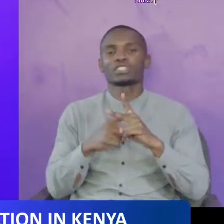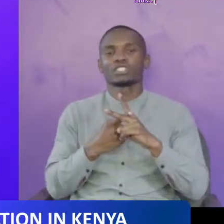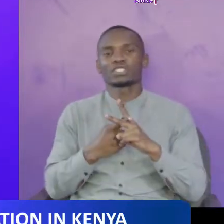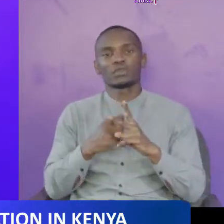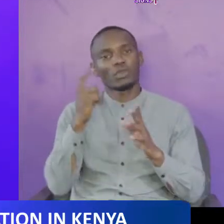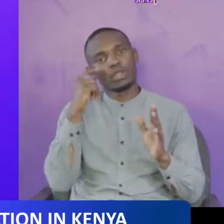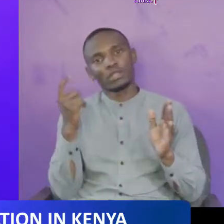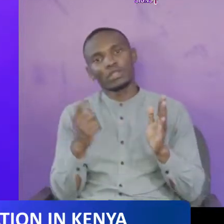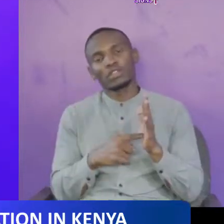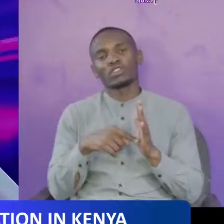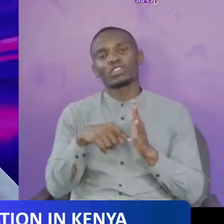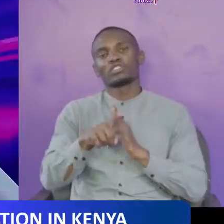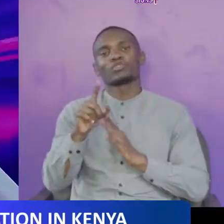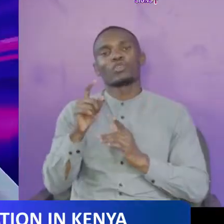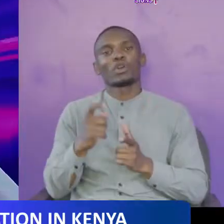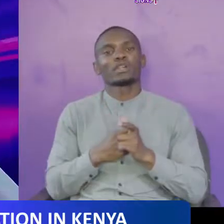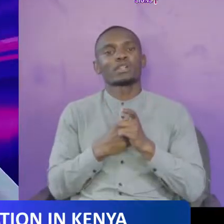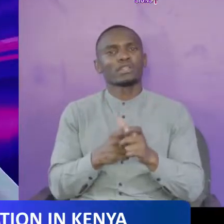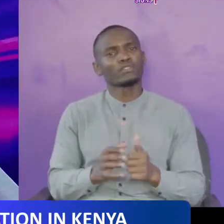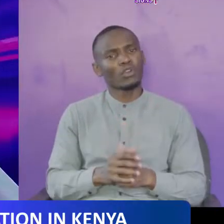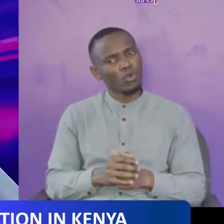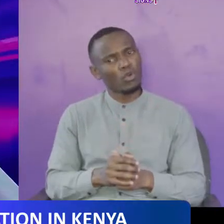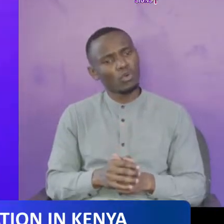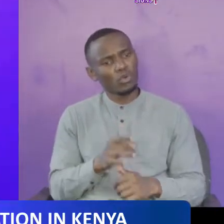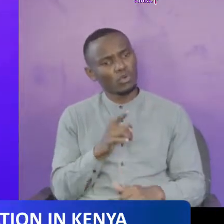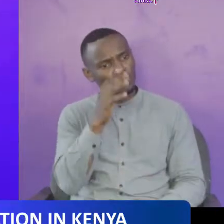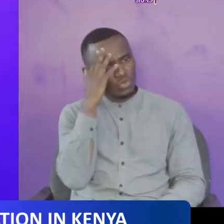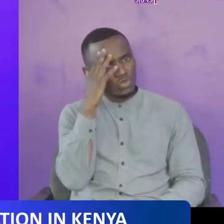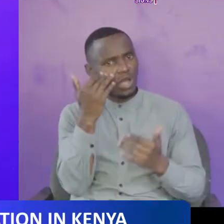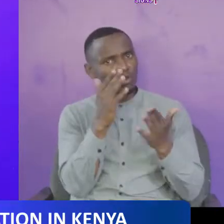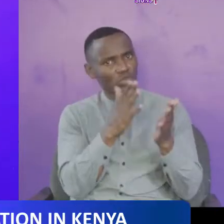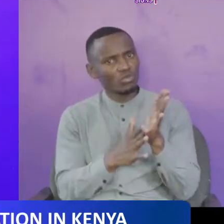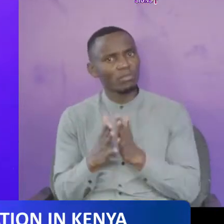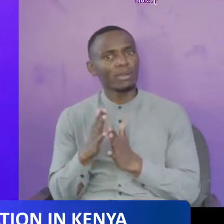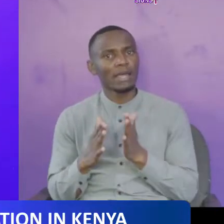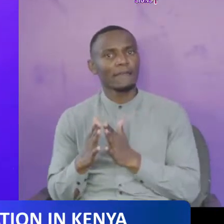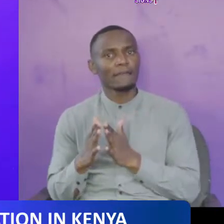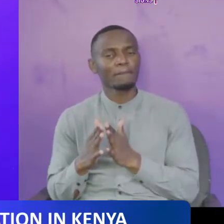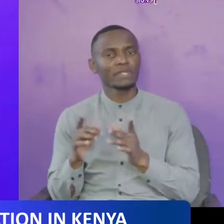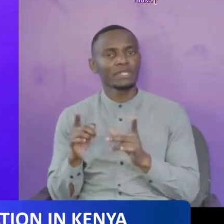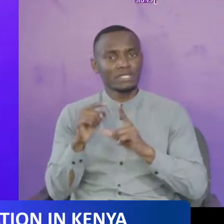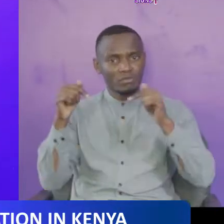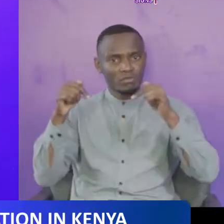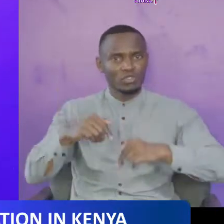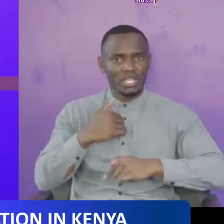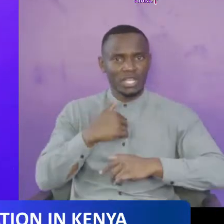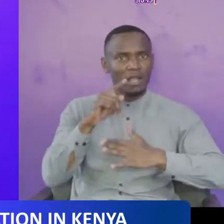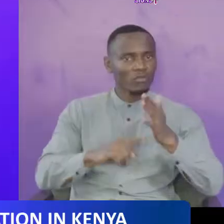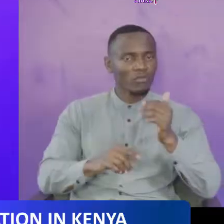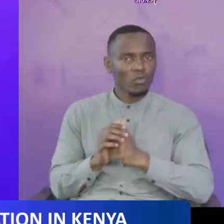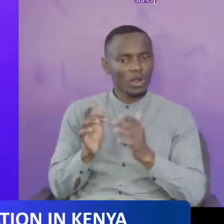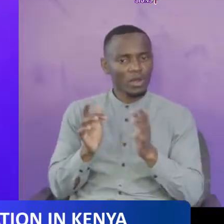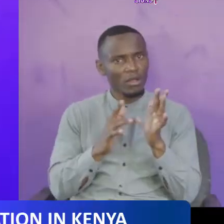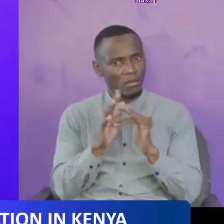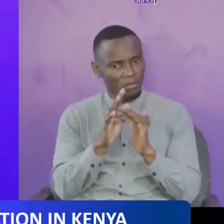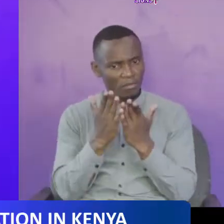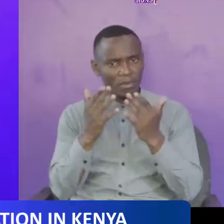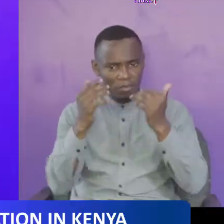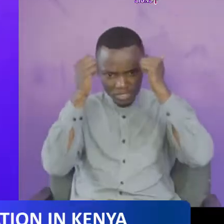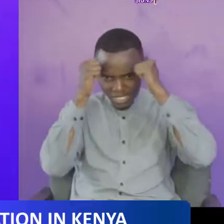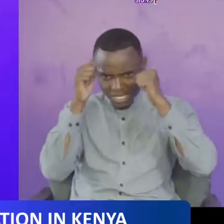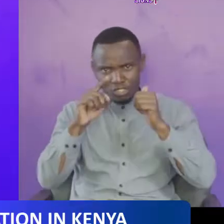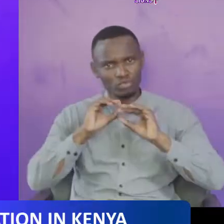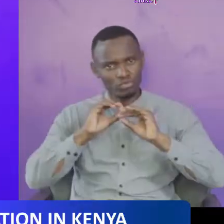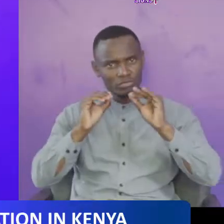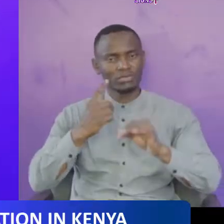recognize you're so gifted. You know how to organize. You organize us. There's Bible study today. You teach us. You're finding your talent.